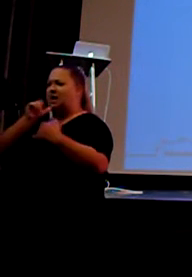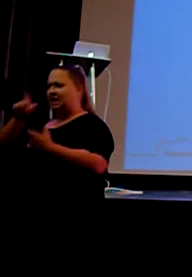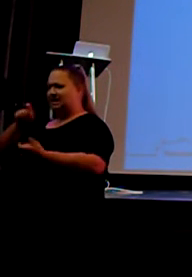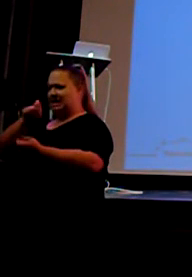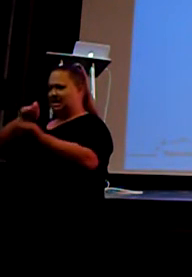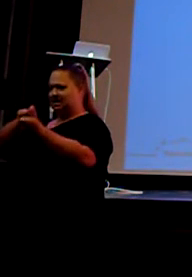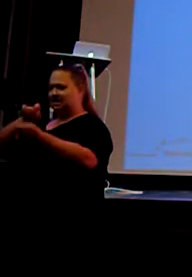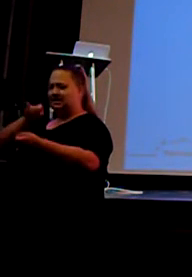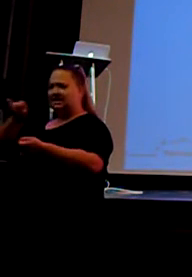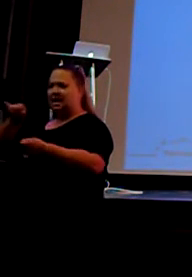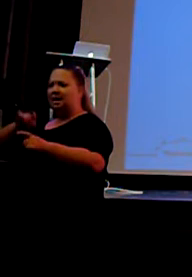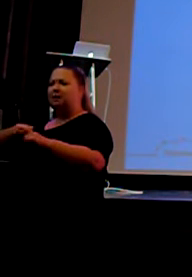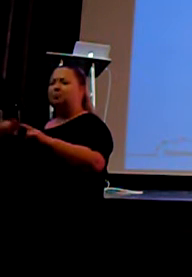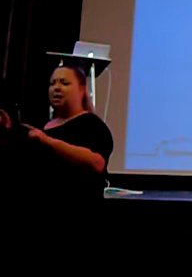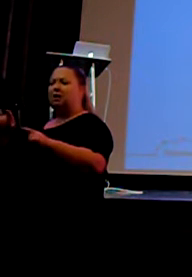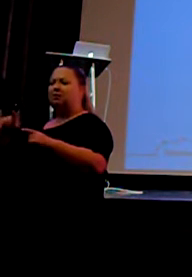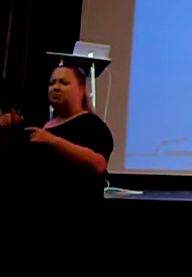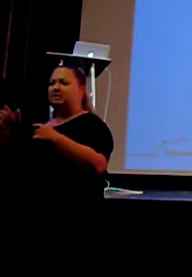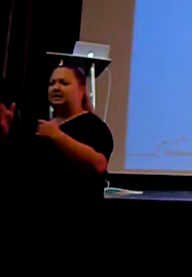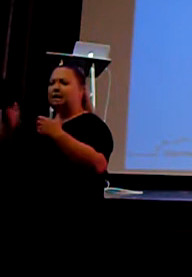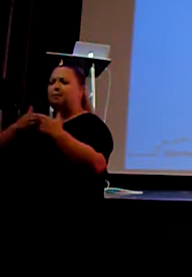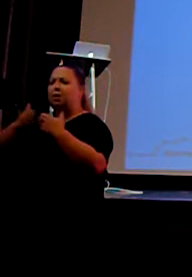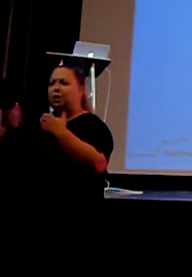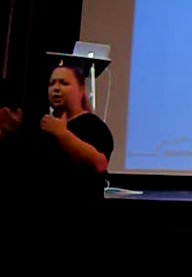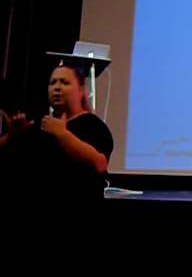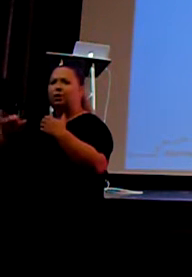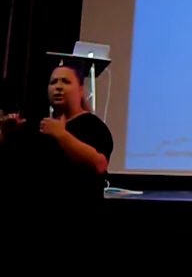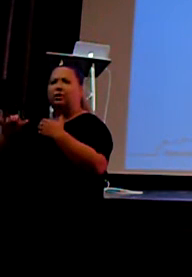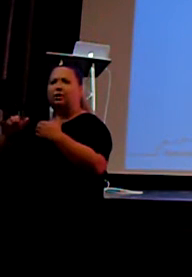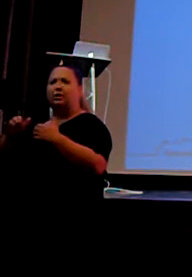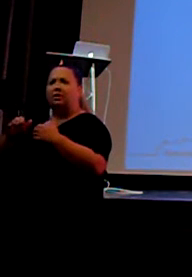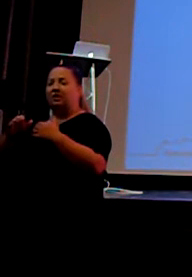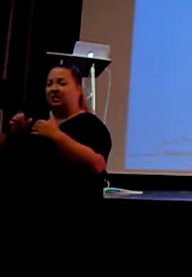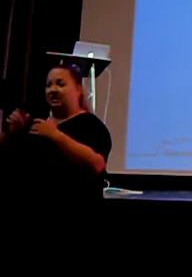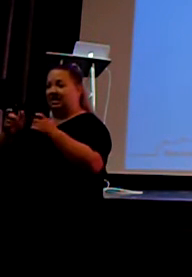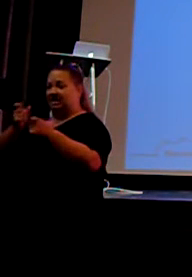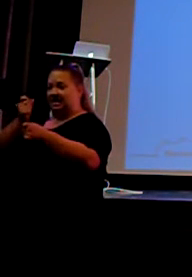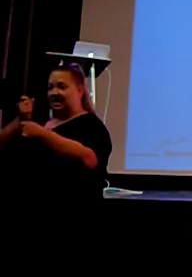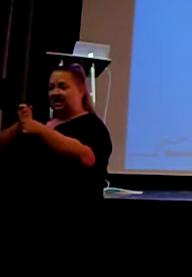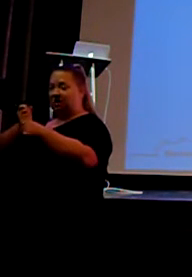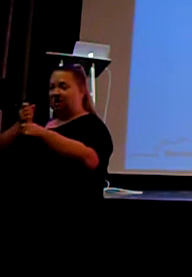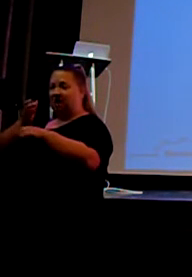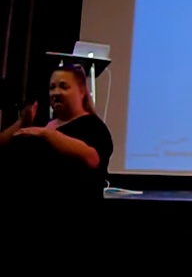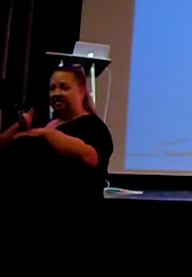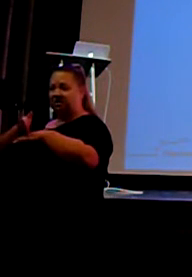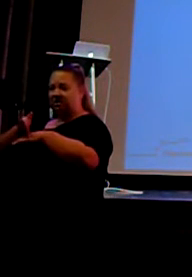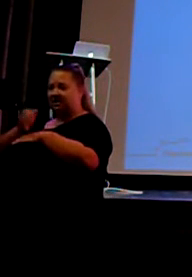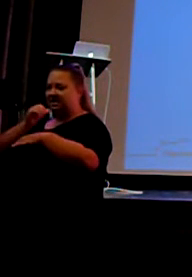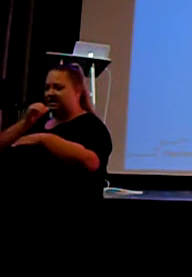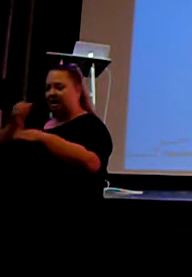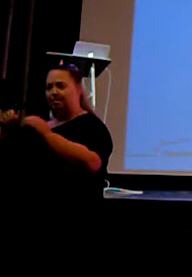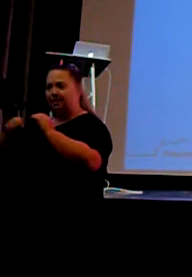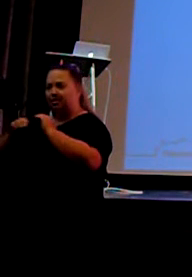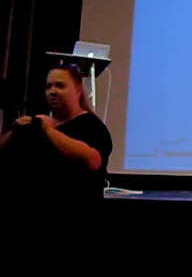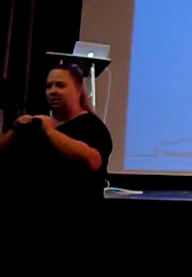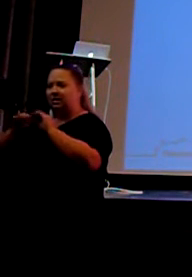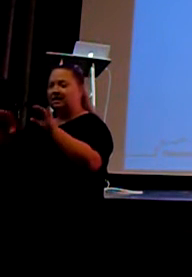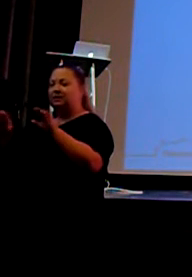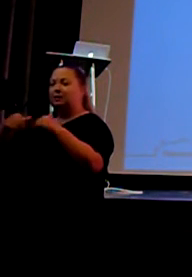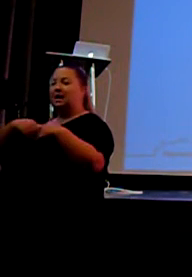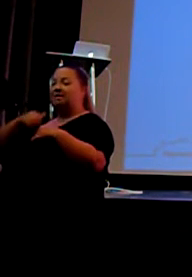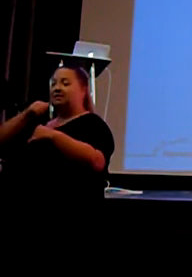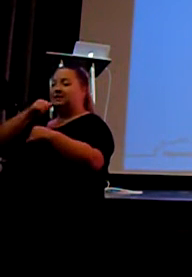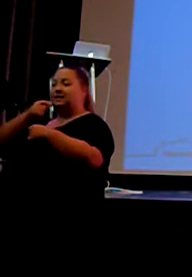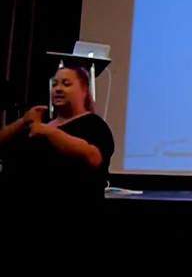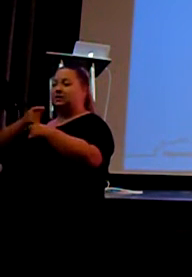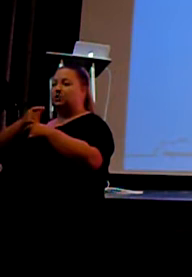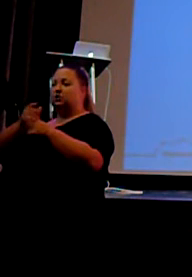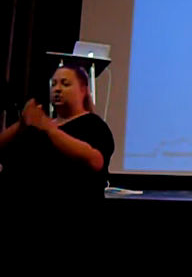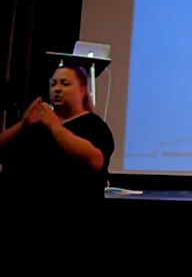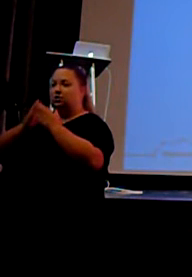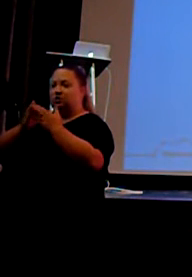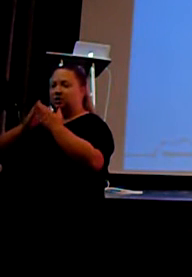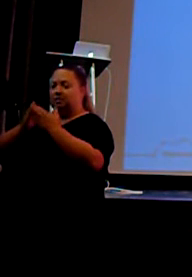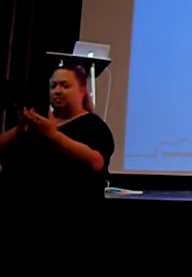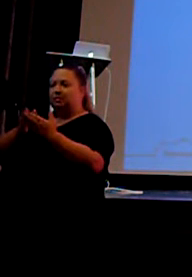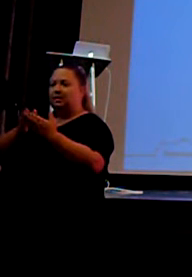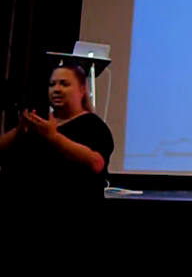similar cruises. The year after, it's not been released. We have a sister ship to the Harmony that is coming